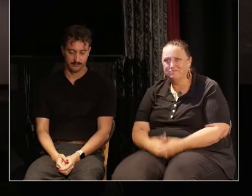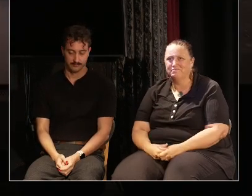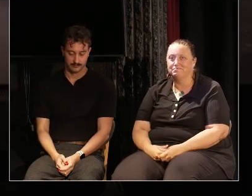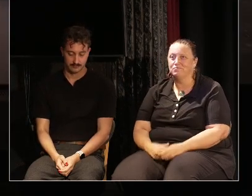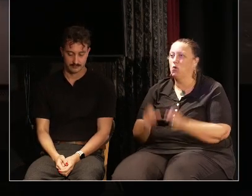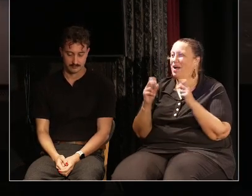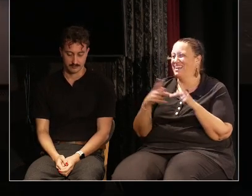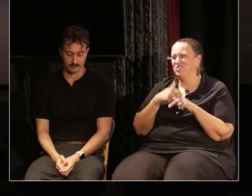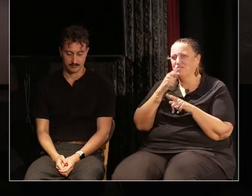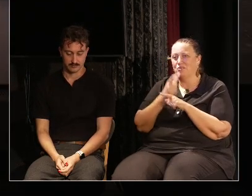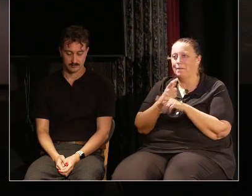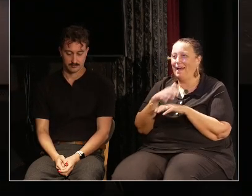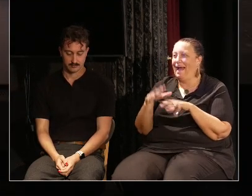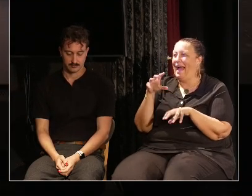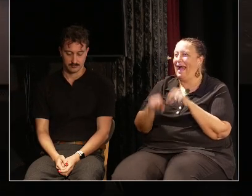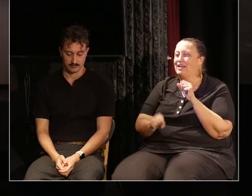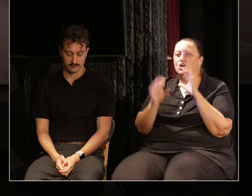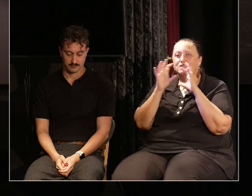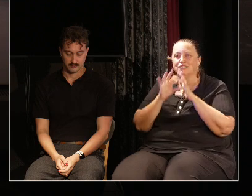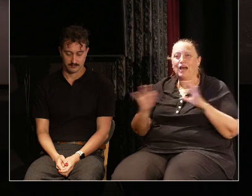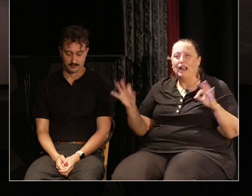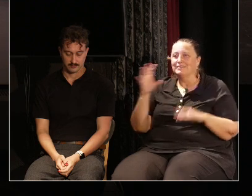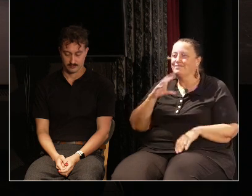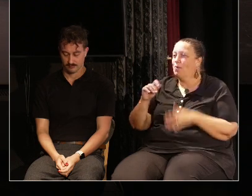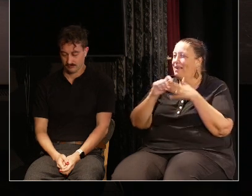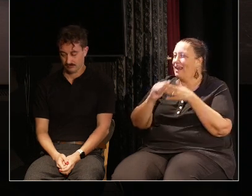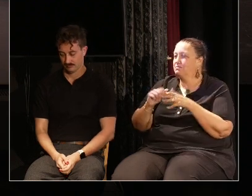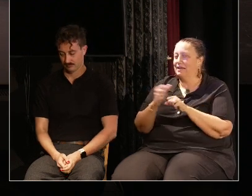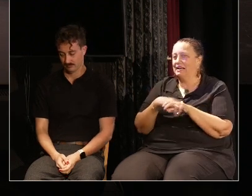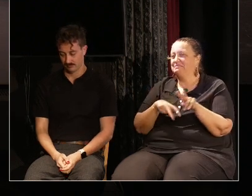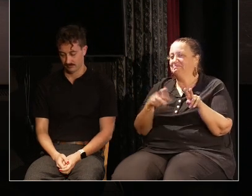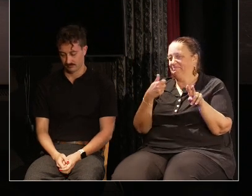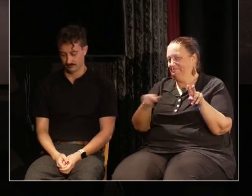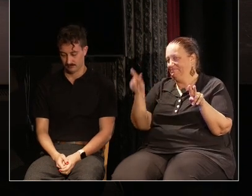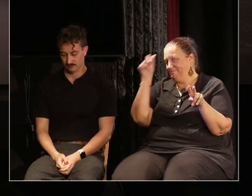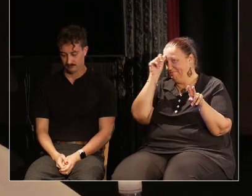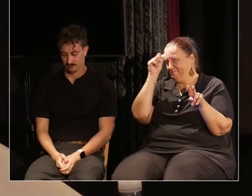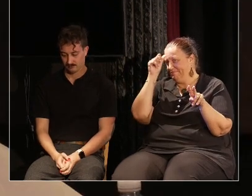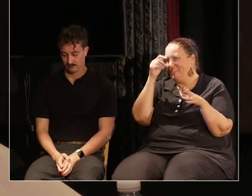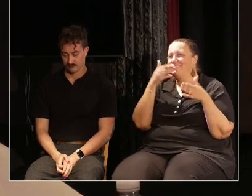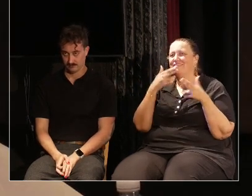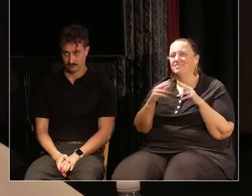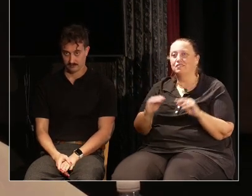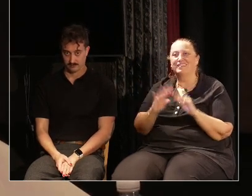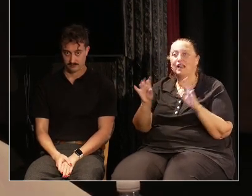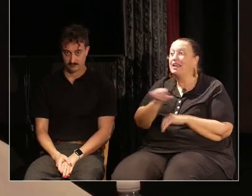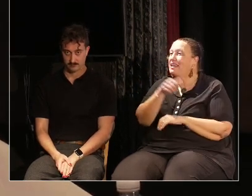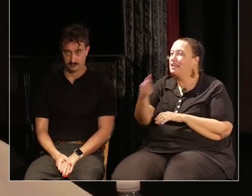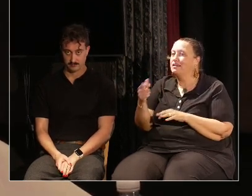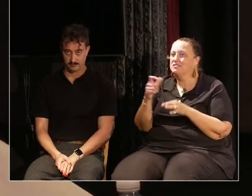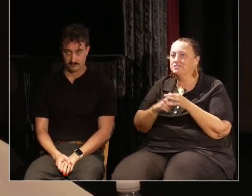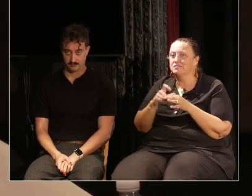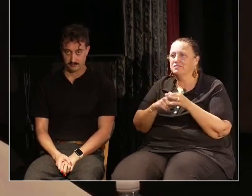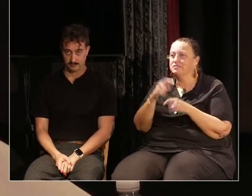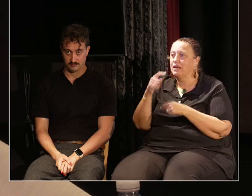When it comes to hate, silence from leaders can speak volumes, so thank you all for your clarity tonight. And now on to our next question, which